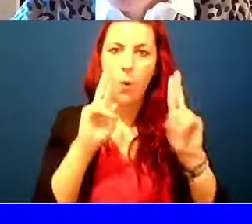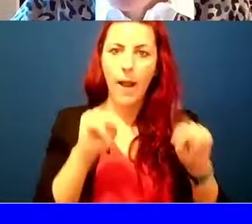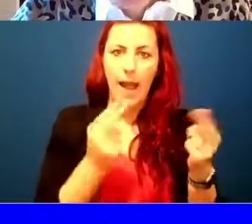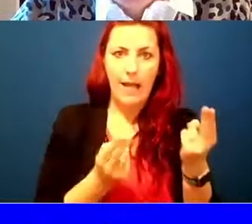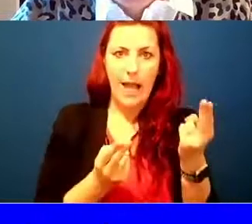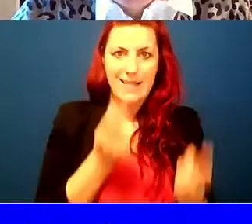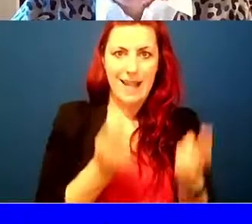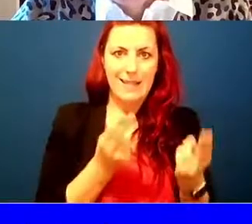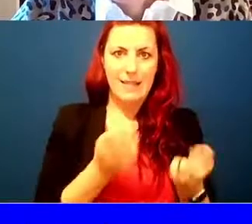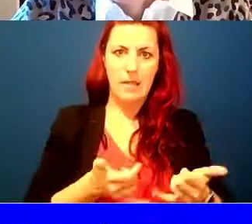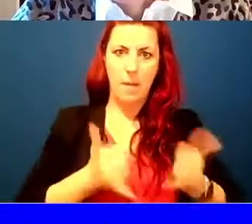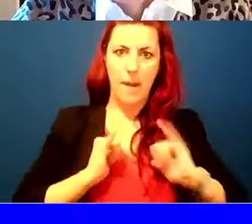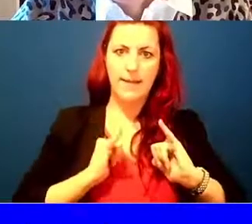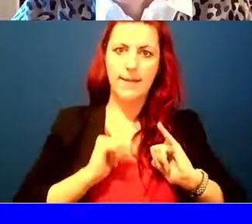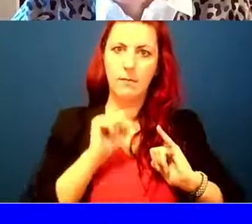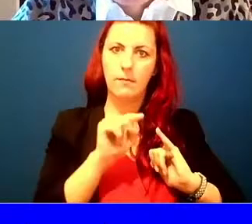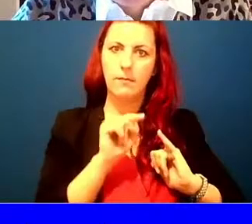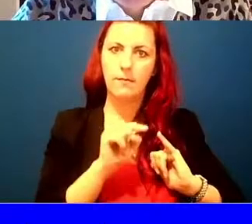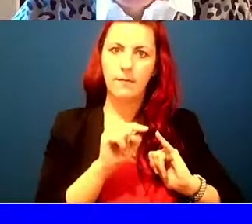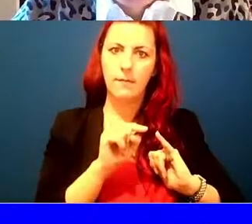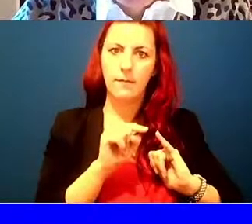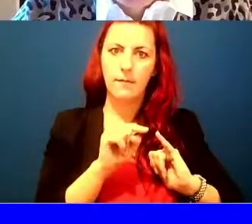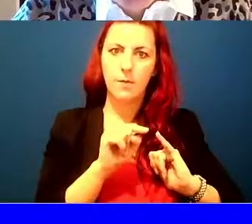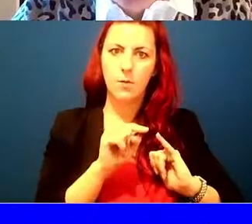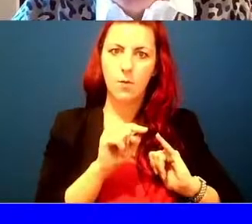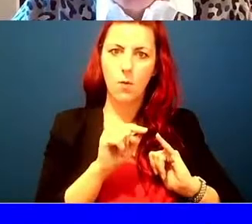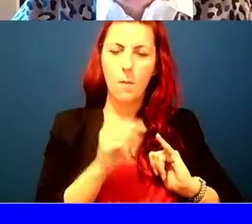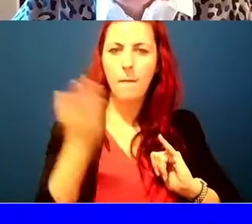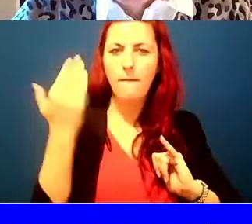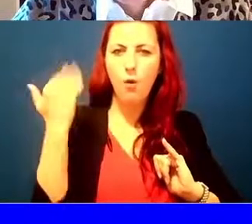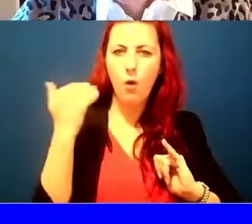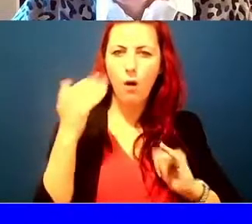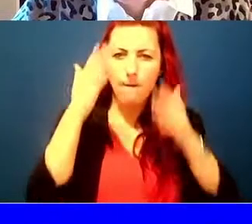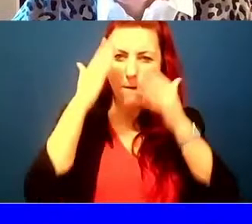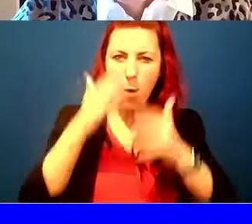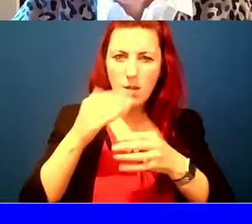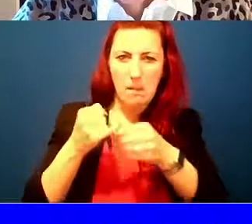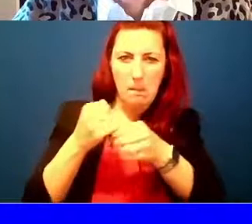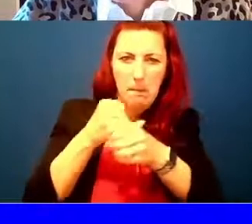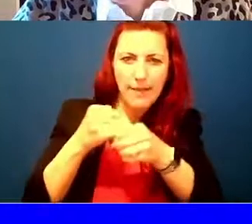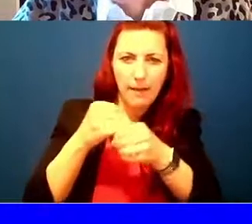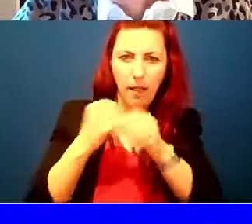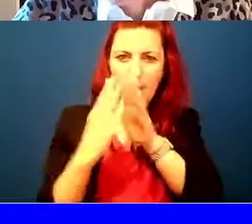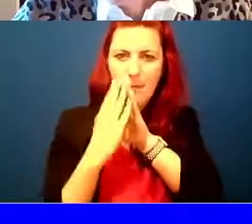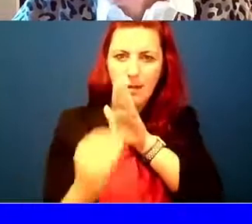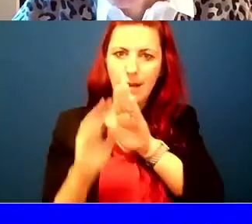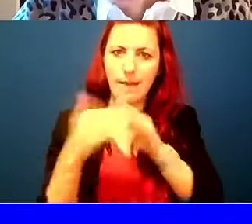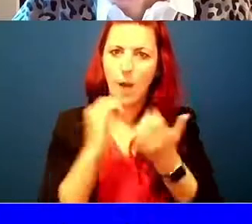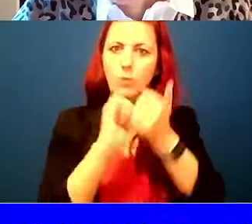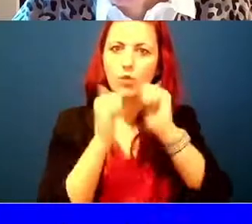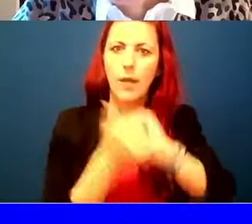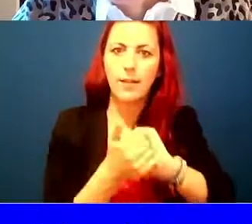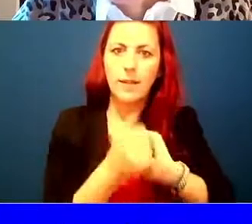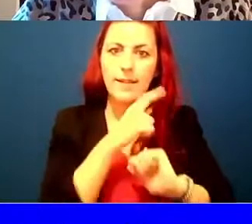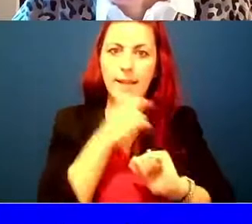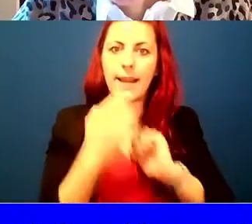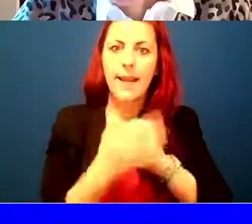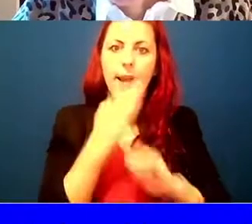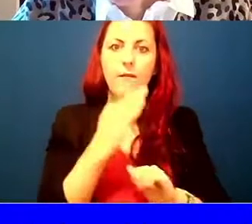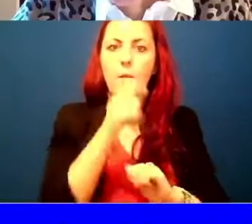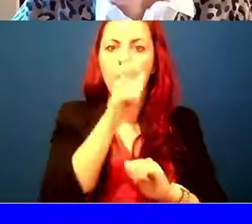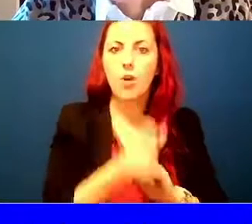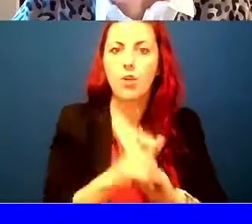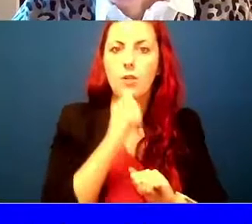capacity. So there's a real move away from that medical model. And instead, the Act sets out that a person lacks capacity if unable